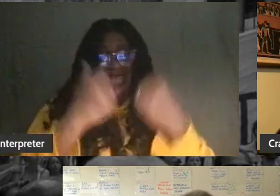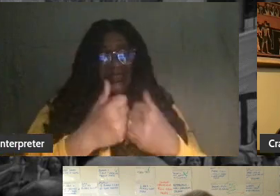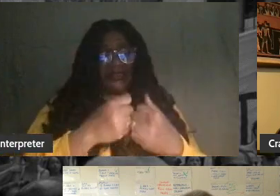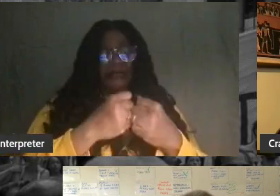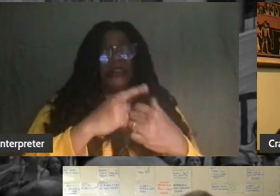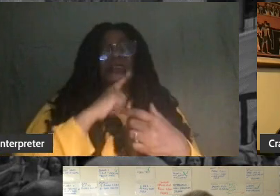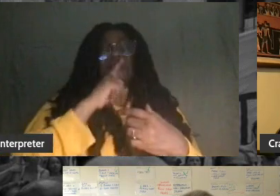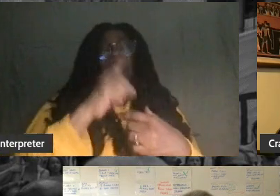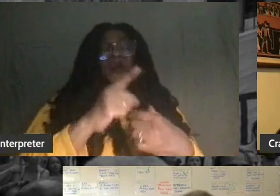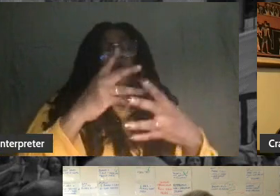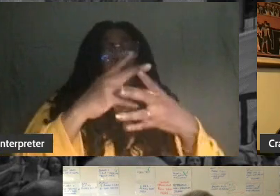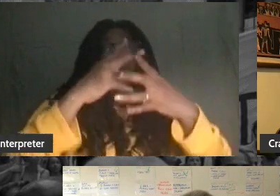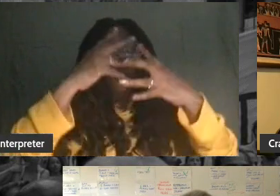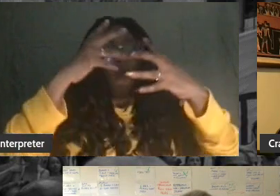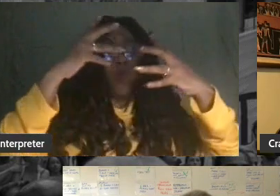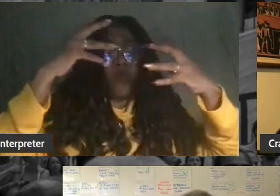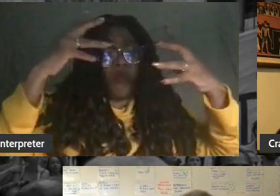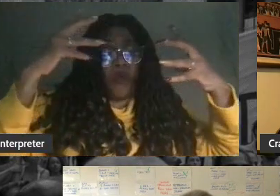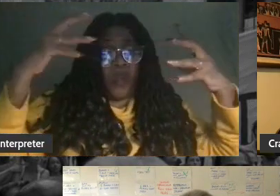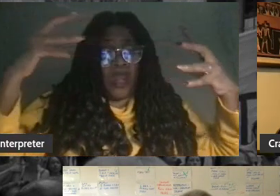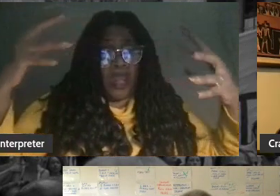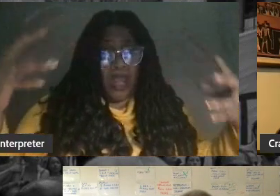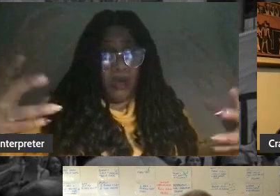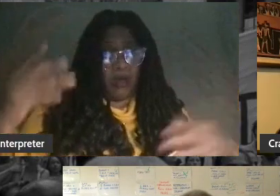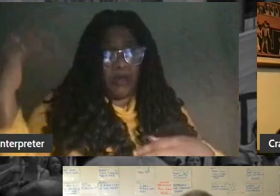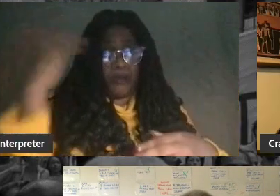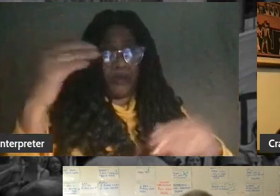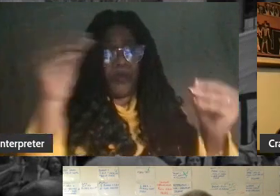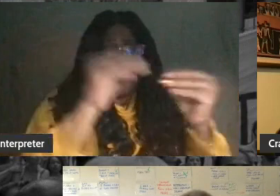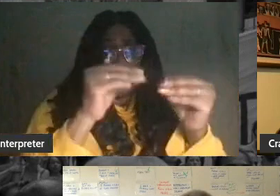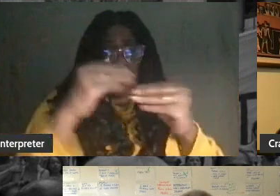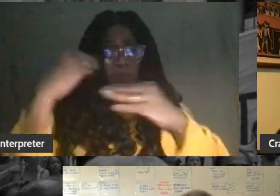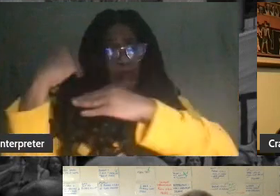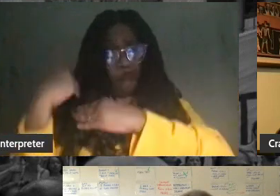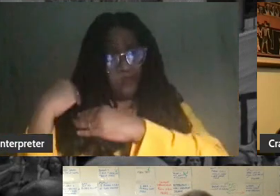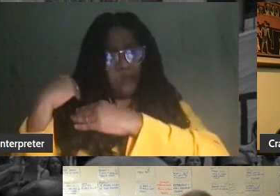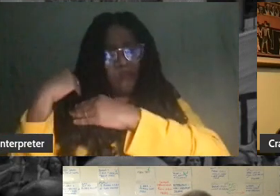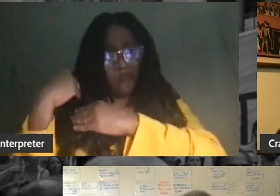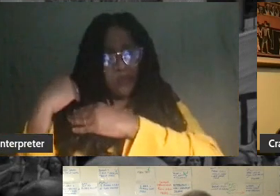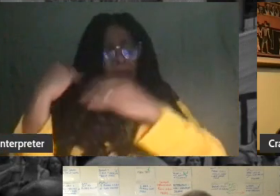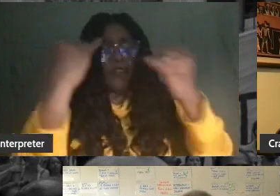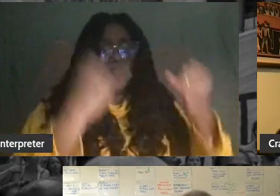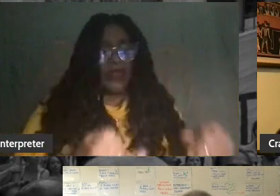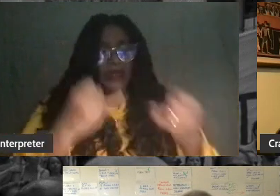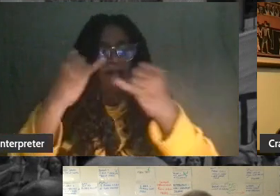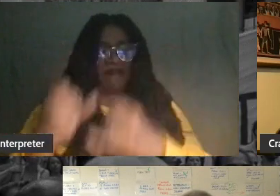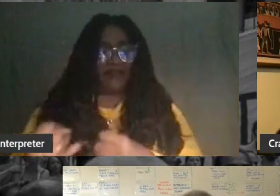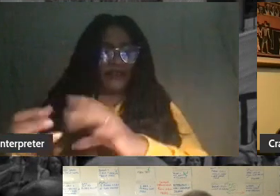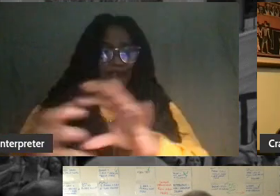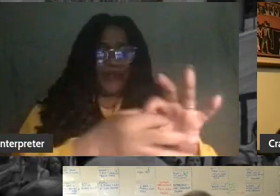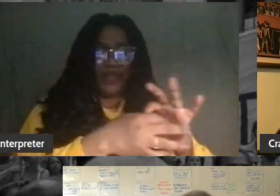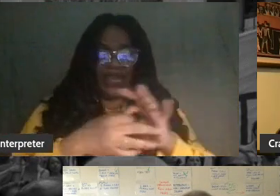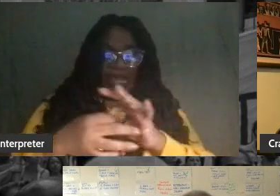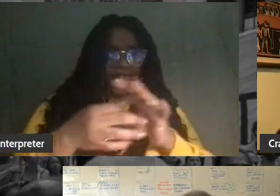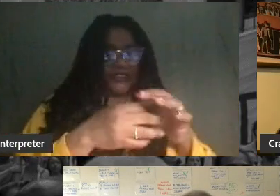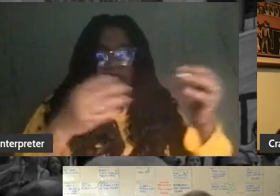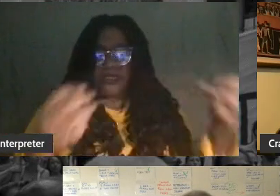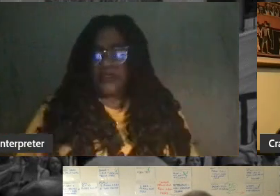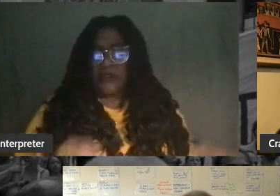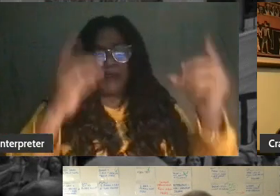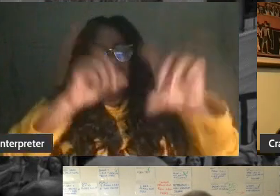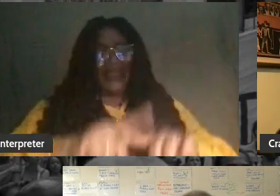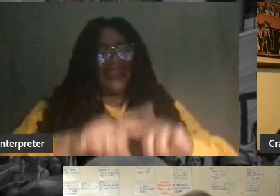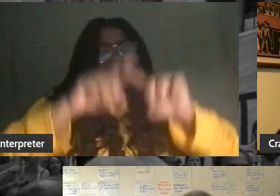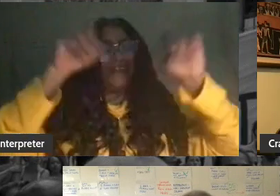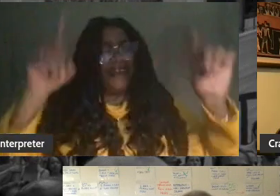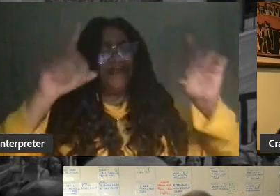bloated and so huge that their individual relationships with individual clients, they ended up with so many different